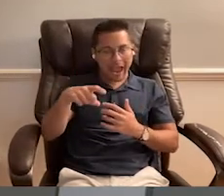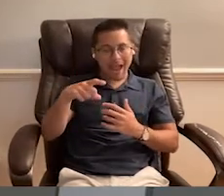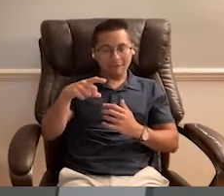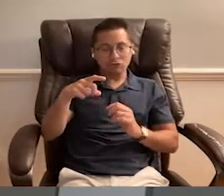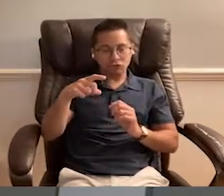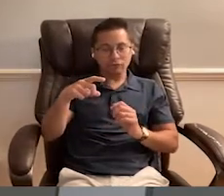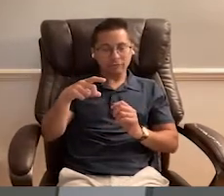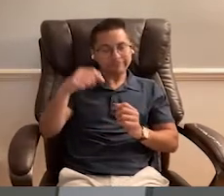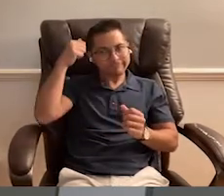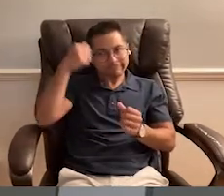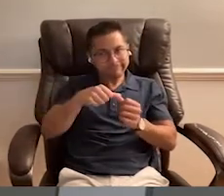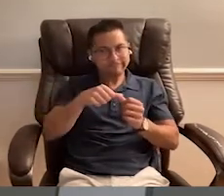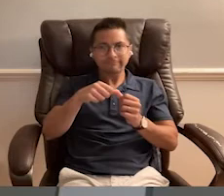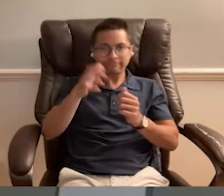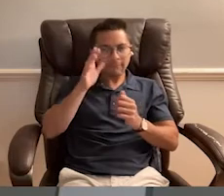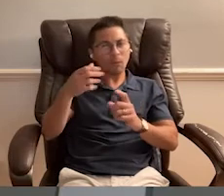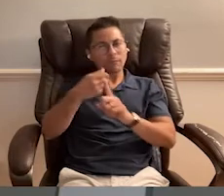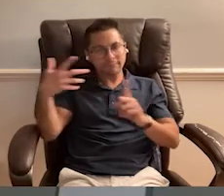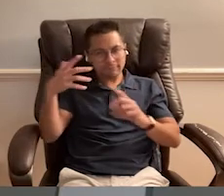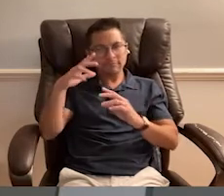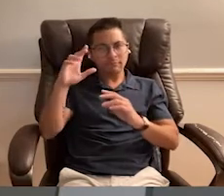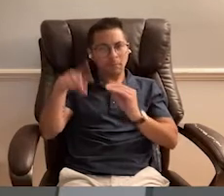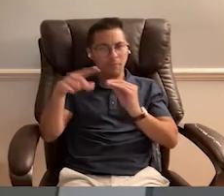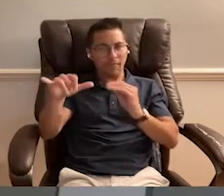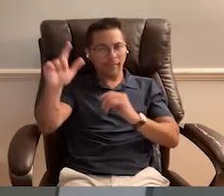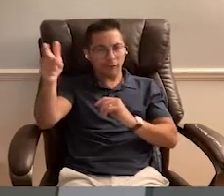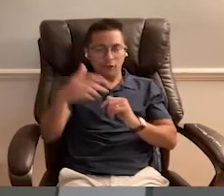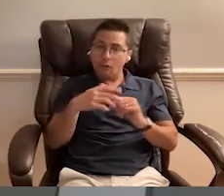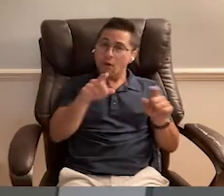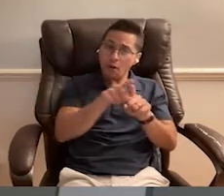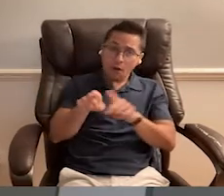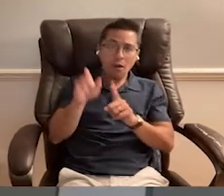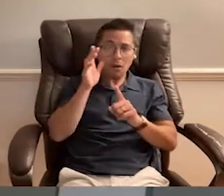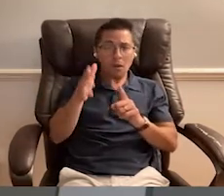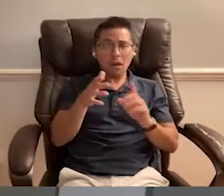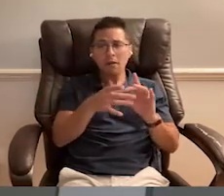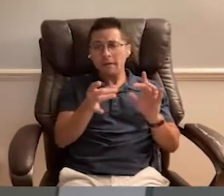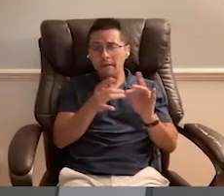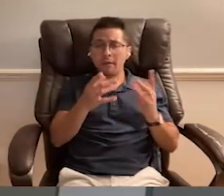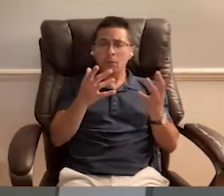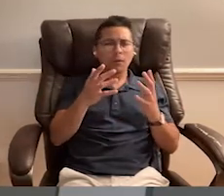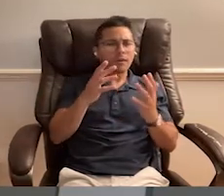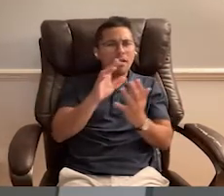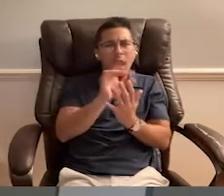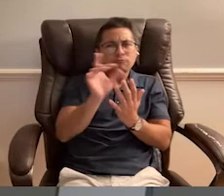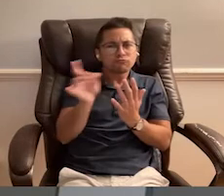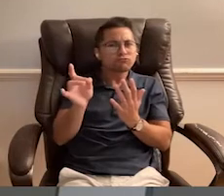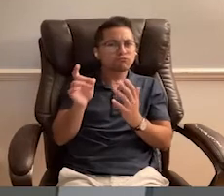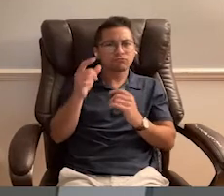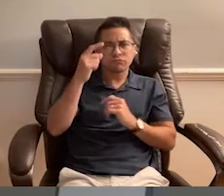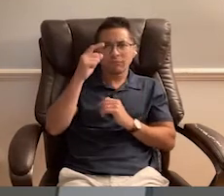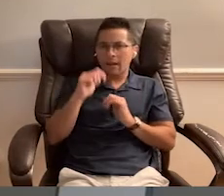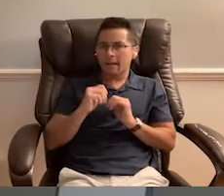But unfortunately, we have to live with a waiting list, and we'll talk about it in just a few moments. We'll also tell you a little bit